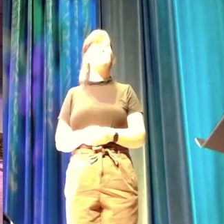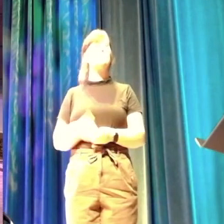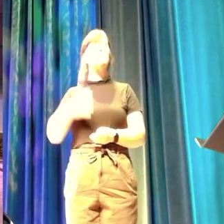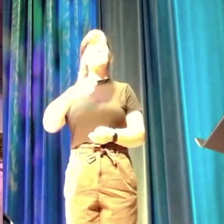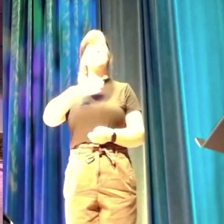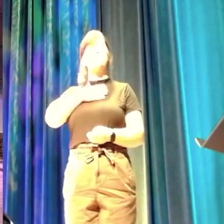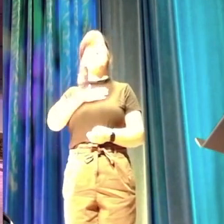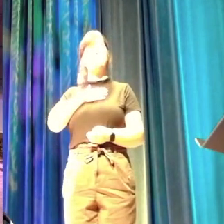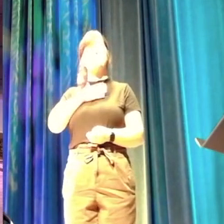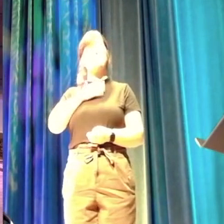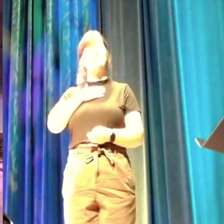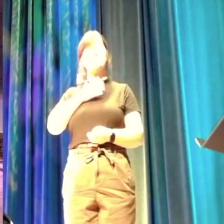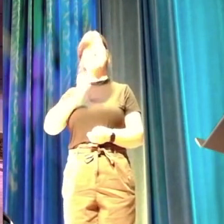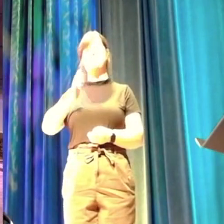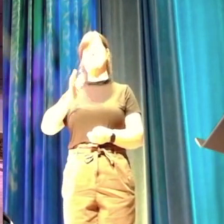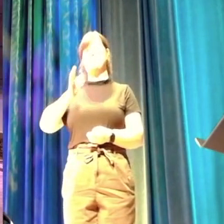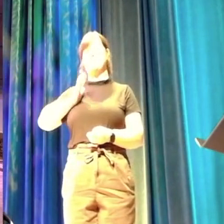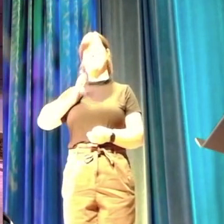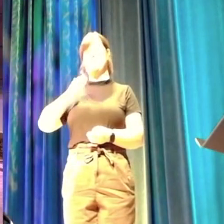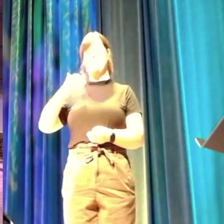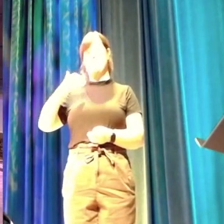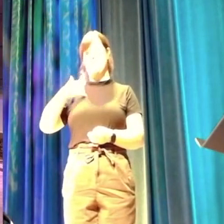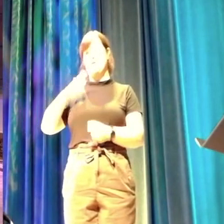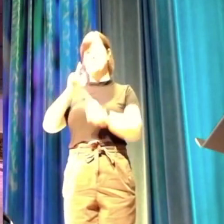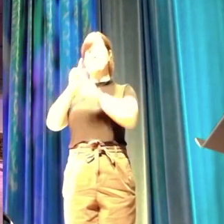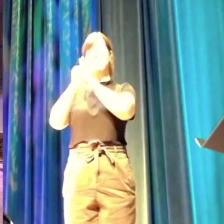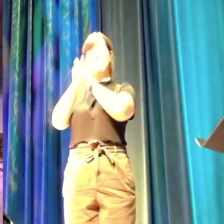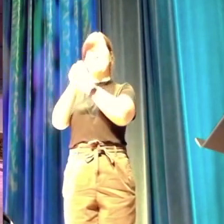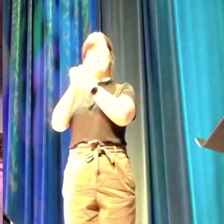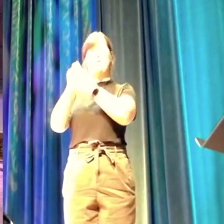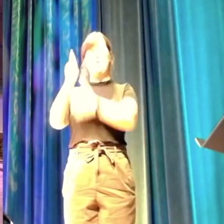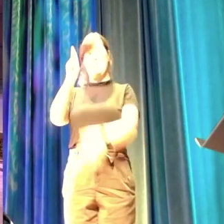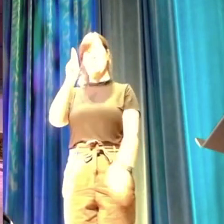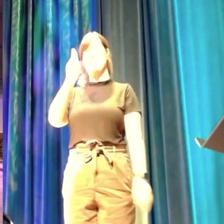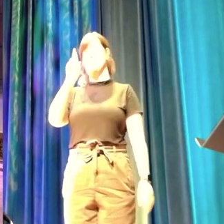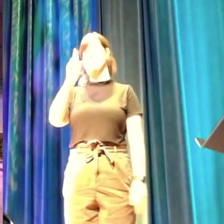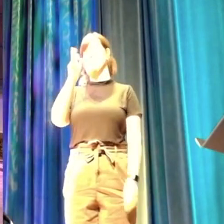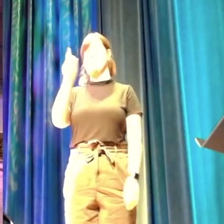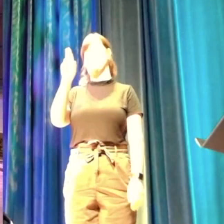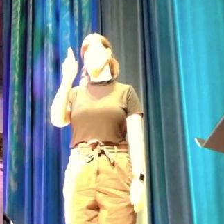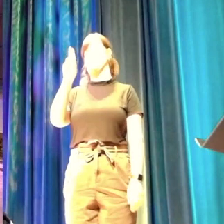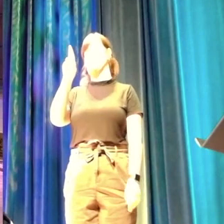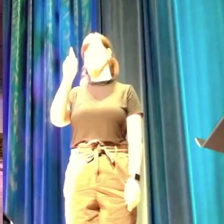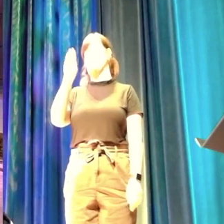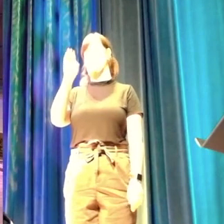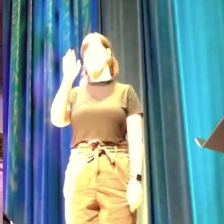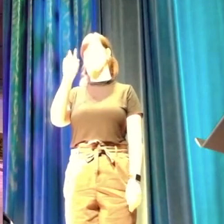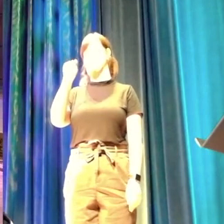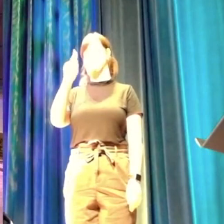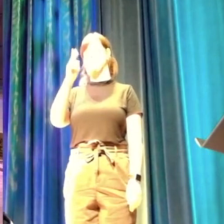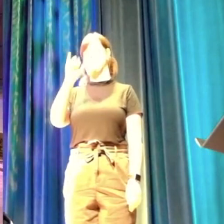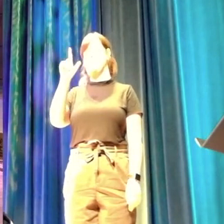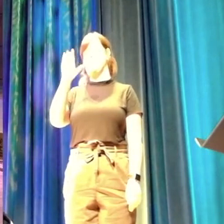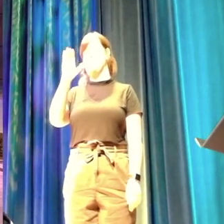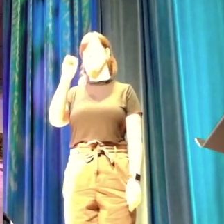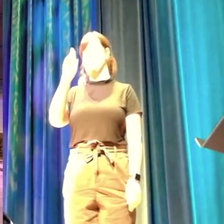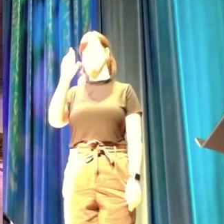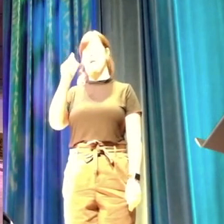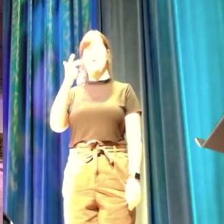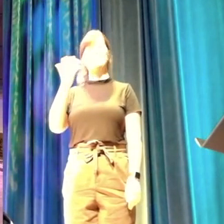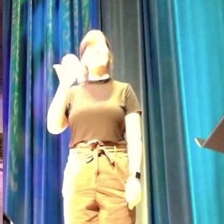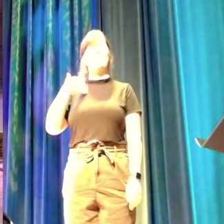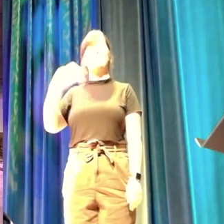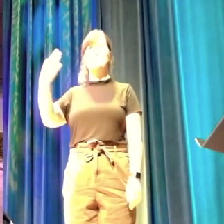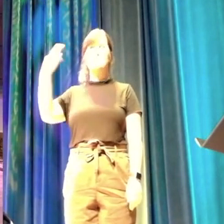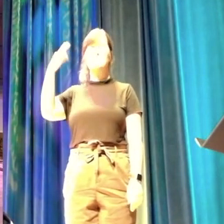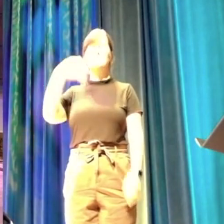My former boss and mentor at Auburn University, Dr. Robert Hill Couch, used to preach to us when we